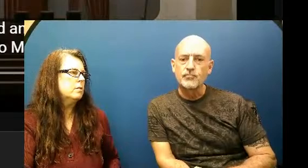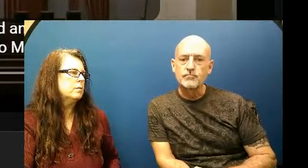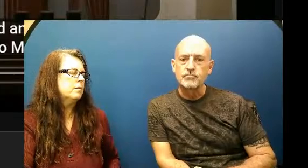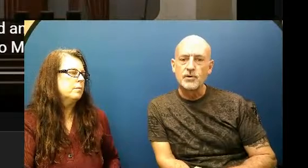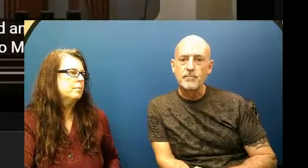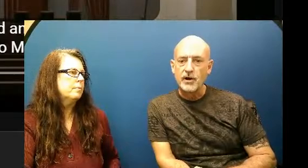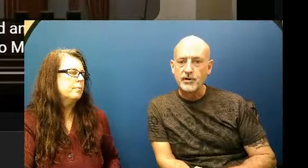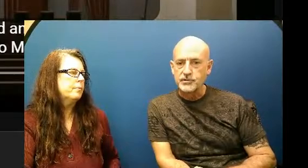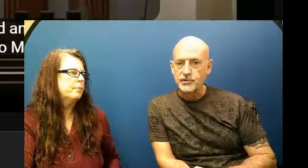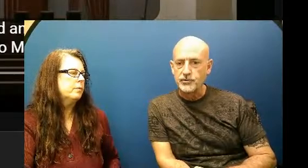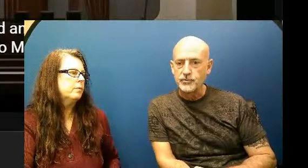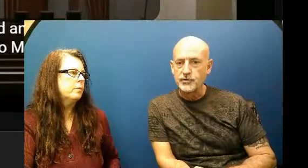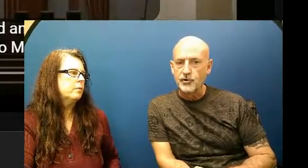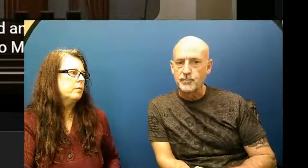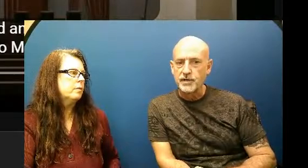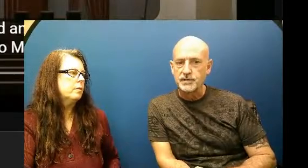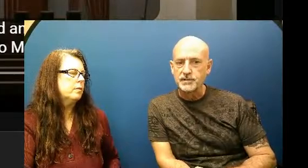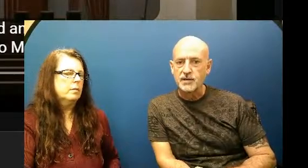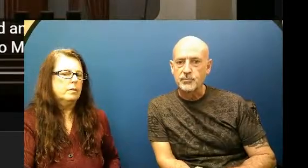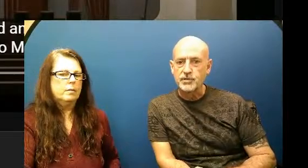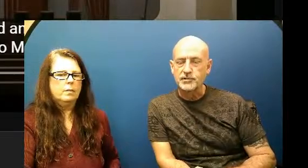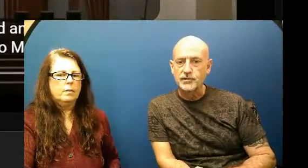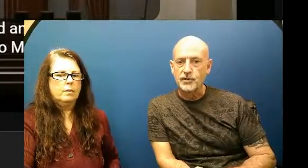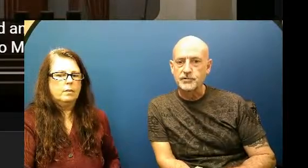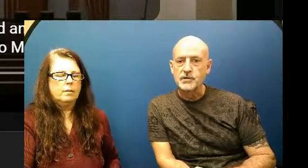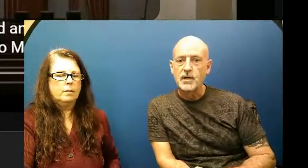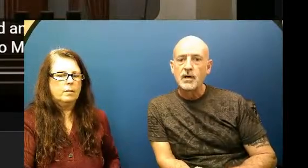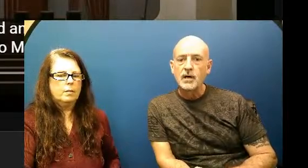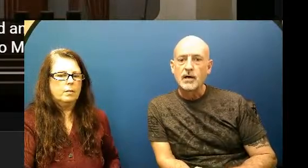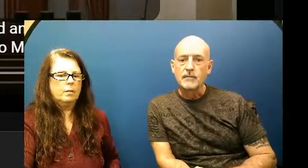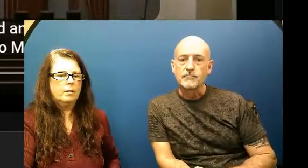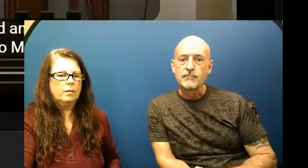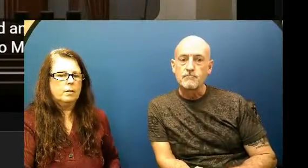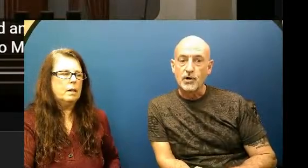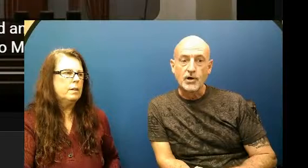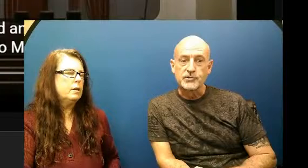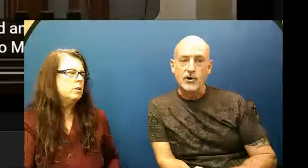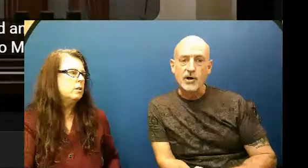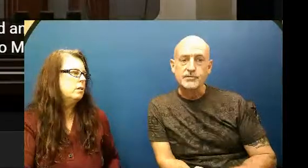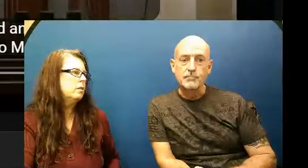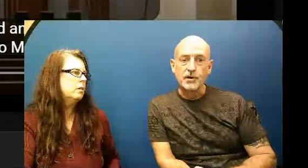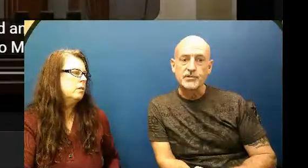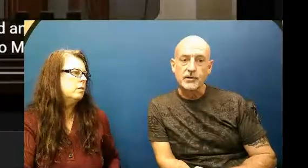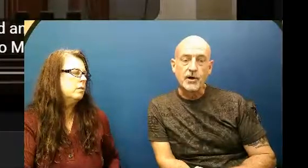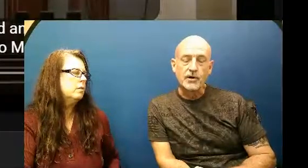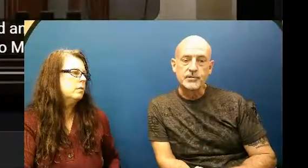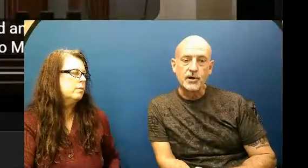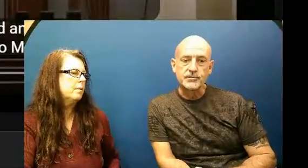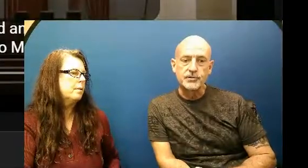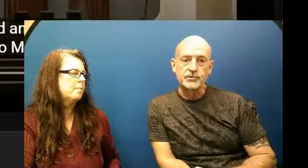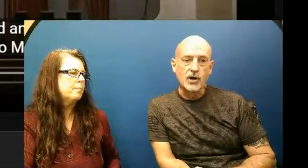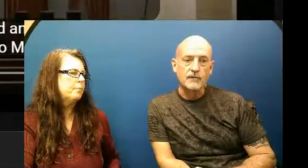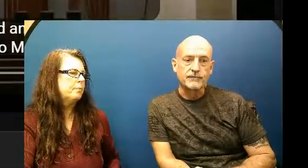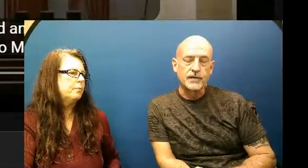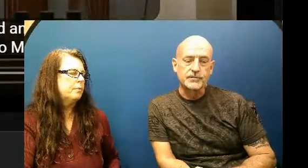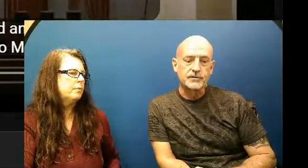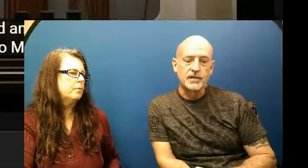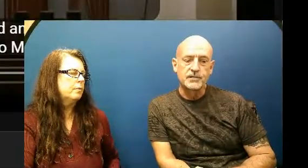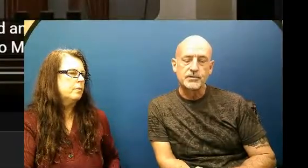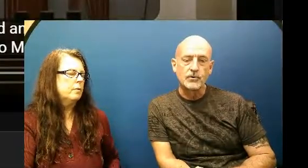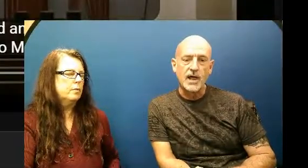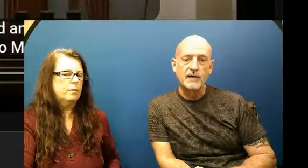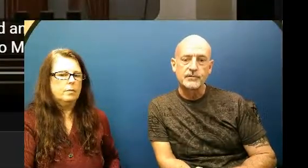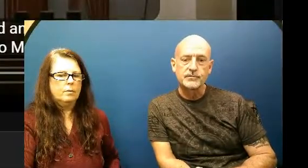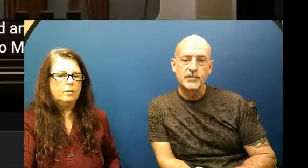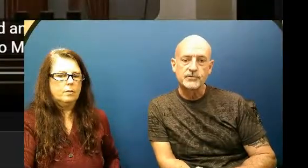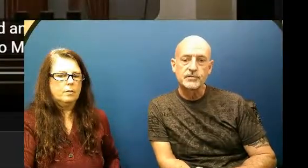limited compared to the European data protection laws, because it causes constitutional conflicts that they